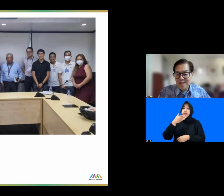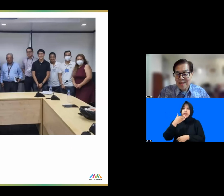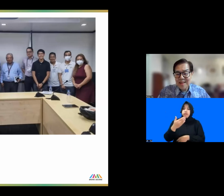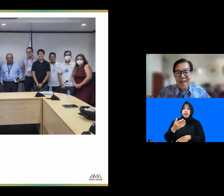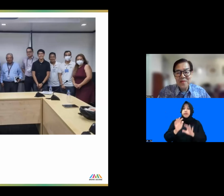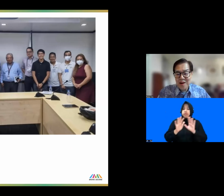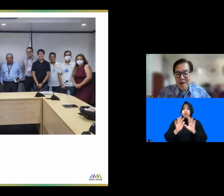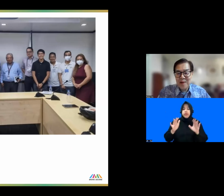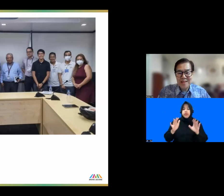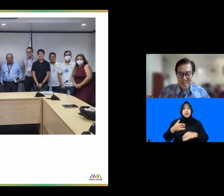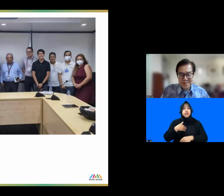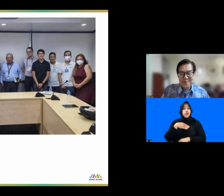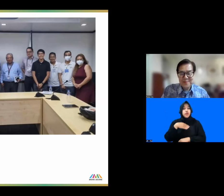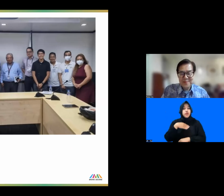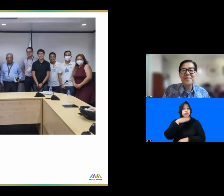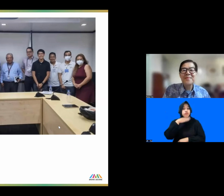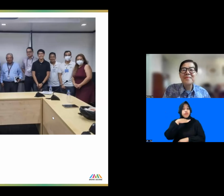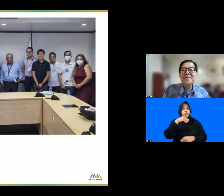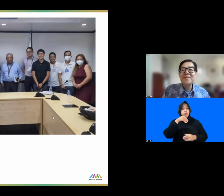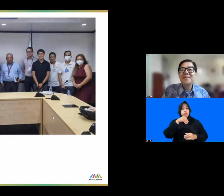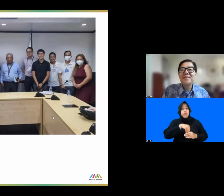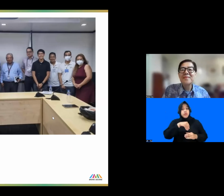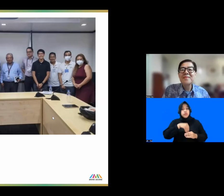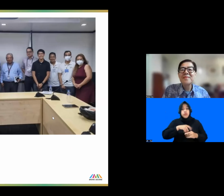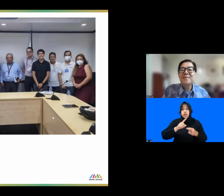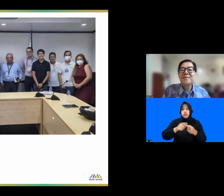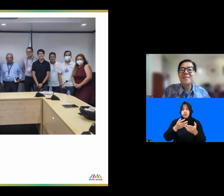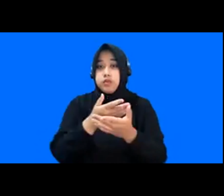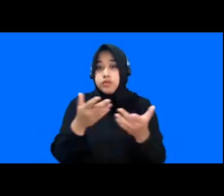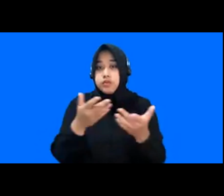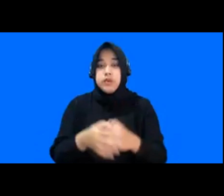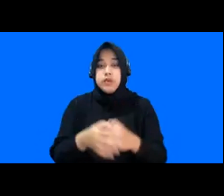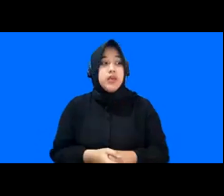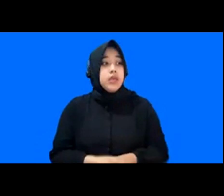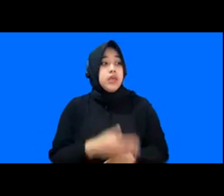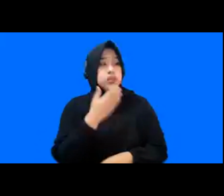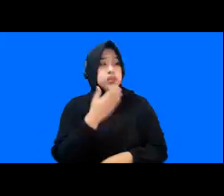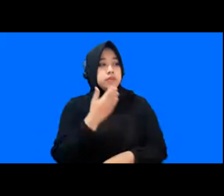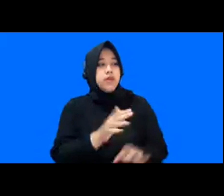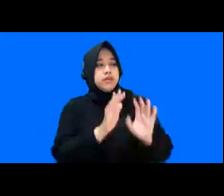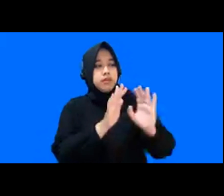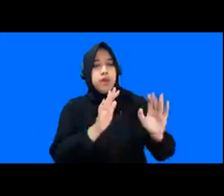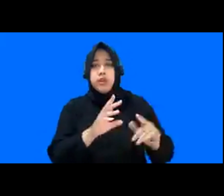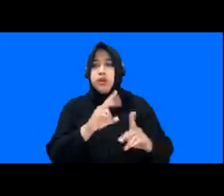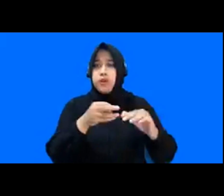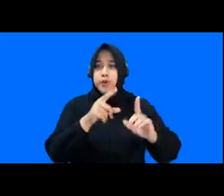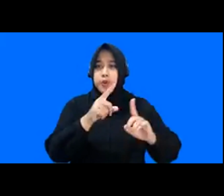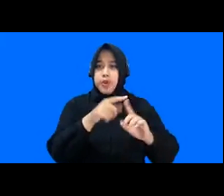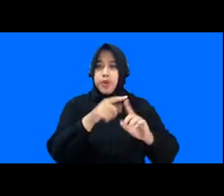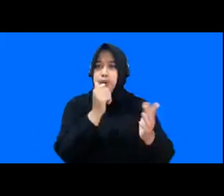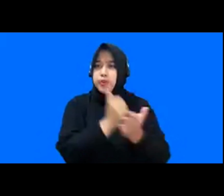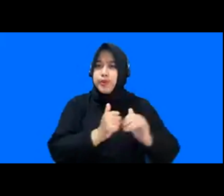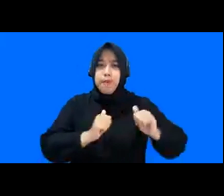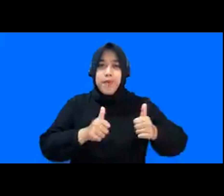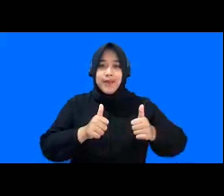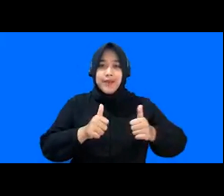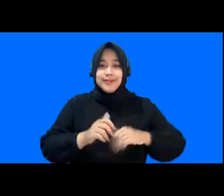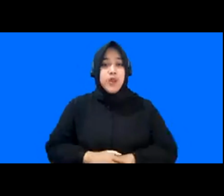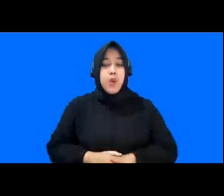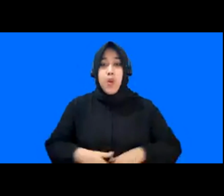suggestions. Thank you very much. Thank you. Thank you so much, Robert. That was very impressive what you've managed to do in the Philippines. We have